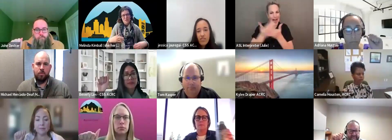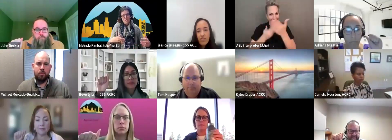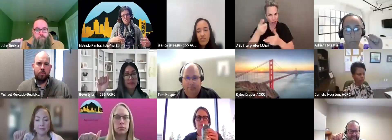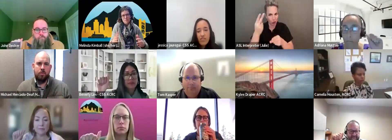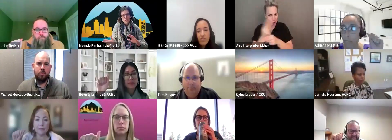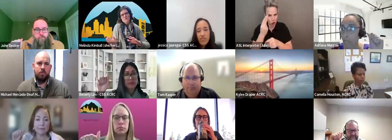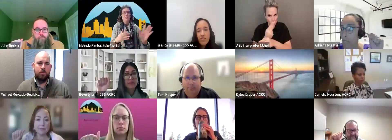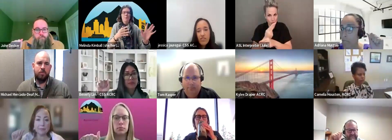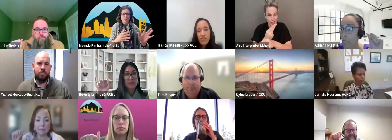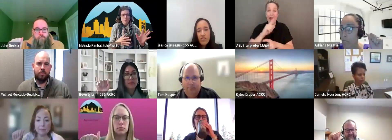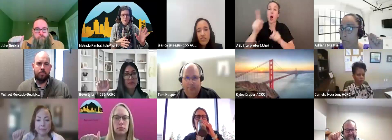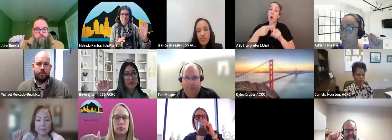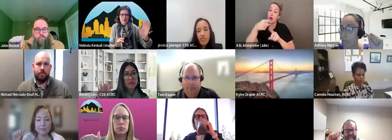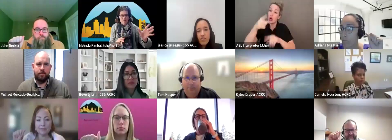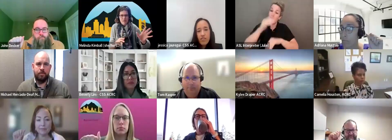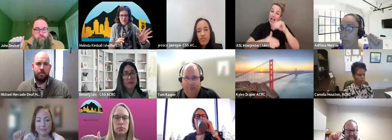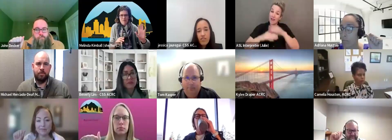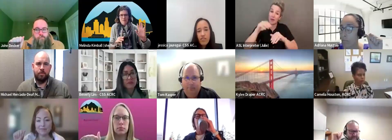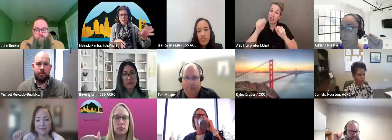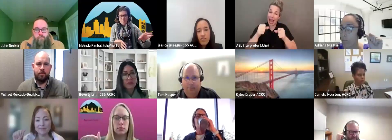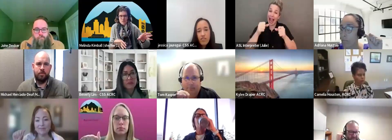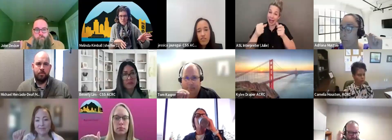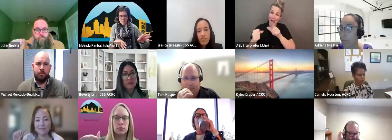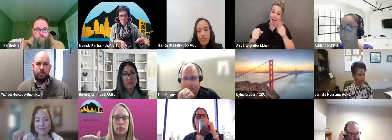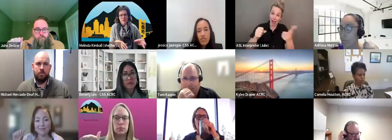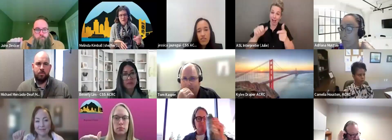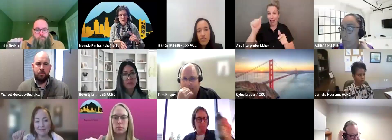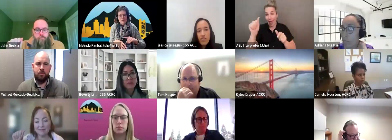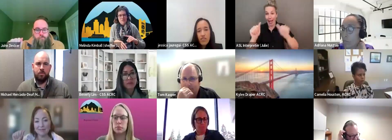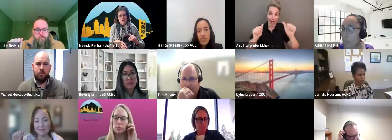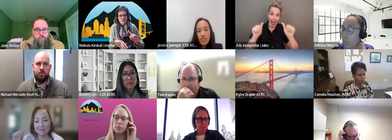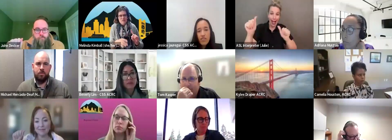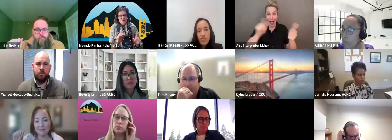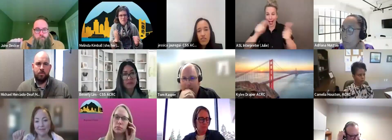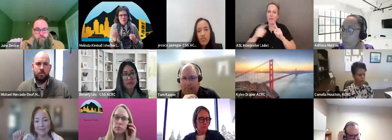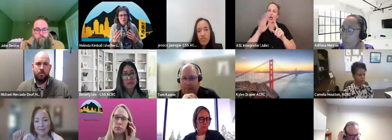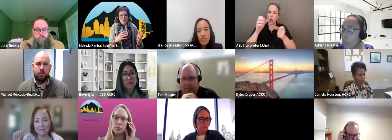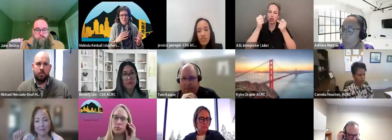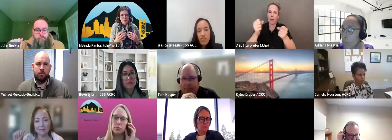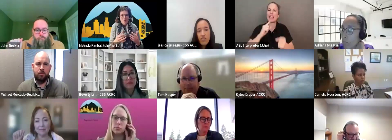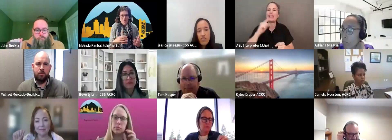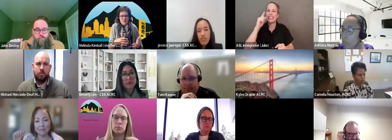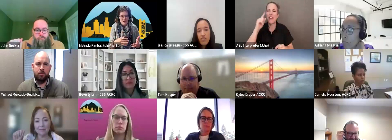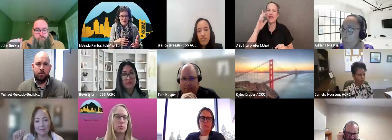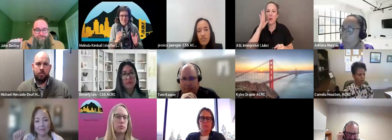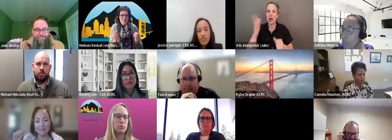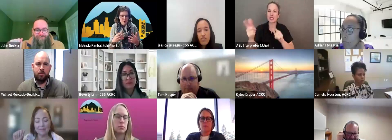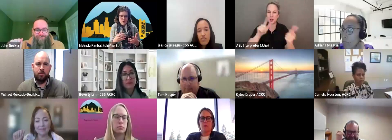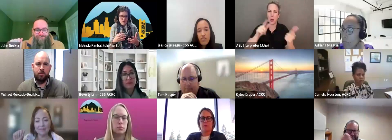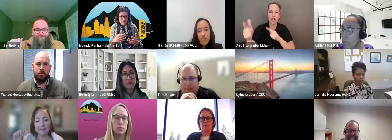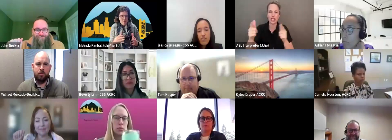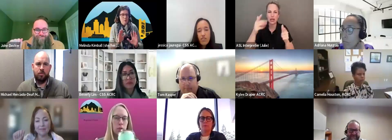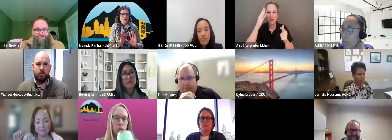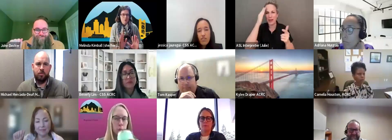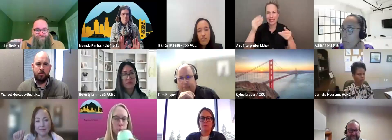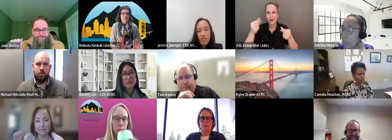then when you get comfortable, you can swap over to your non-dominant hand and challenge yourself. And you'll see that the deaf will switch between both hands because they're fluent